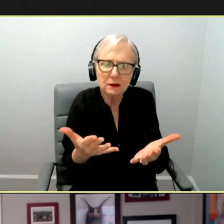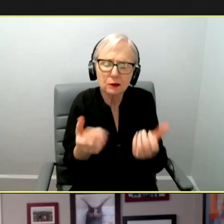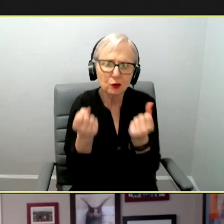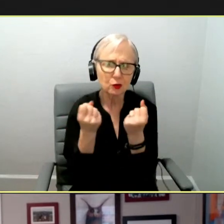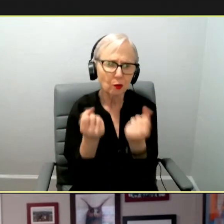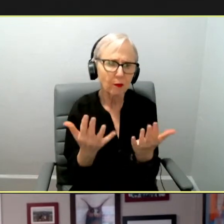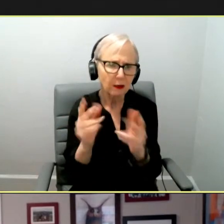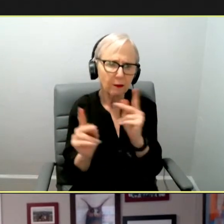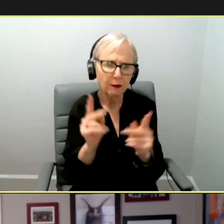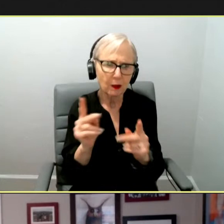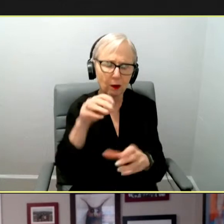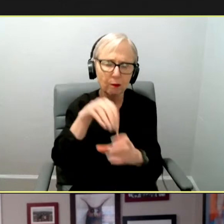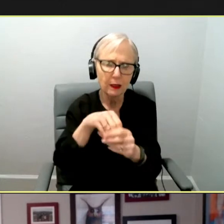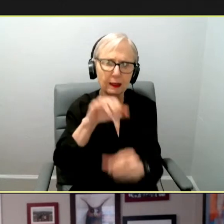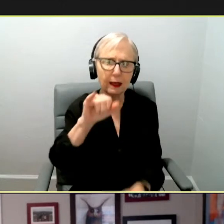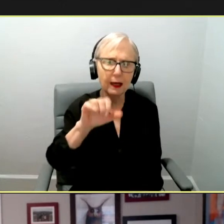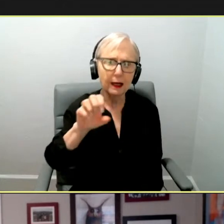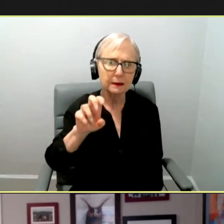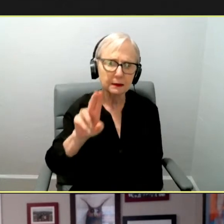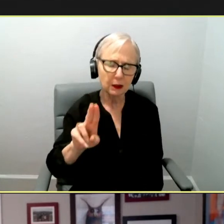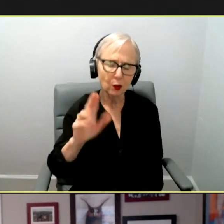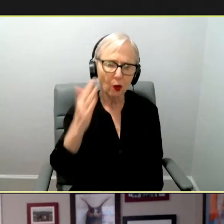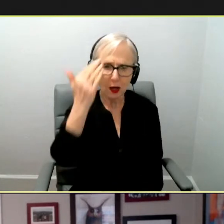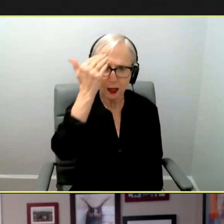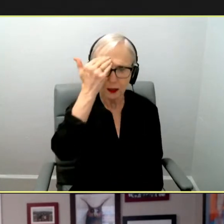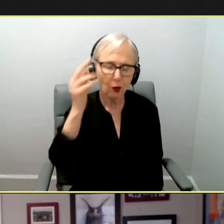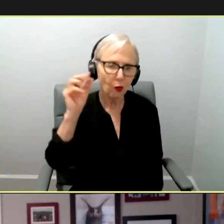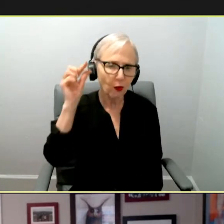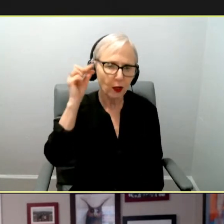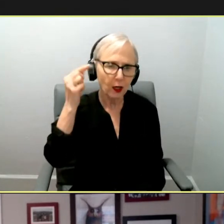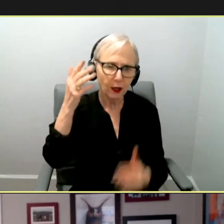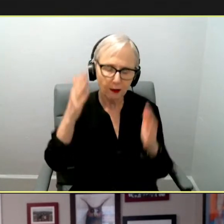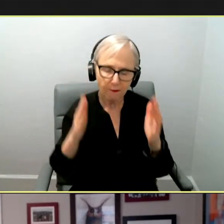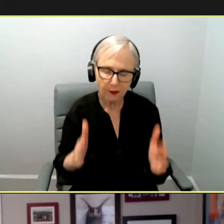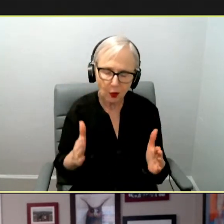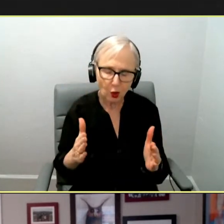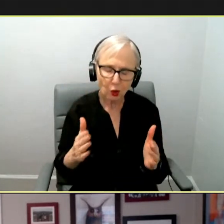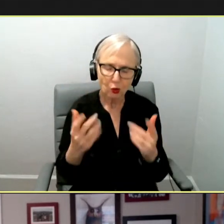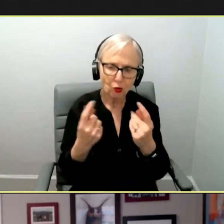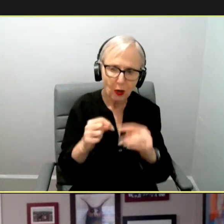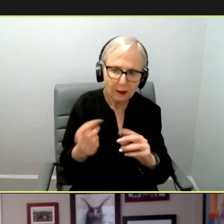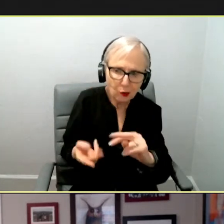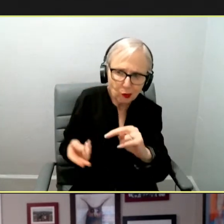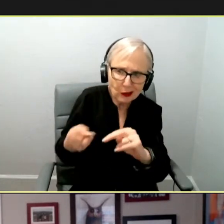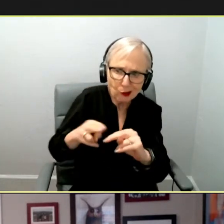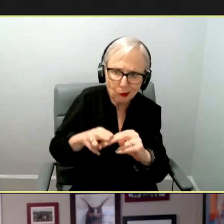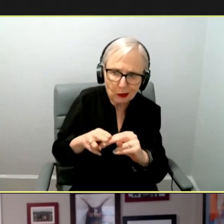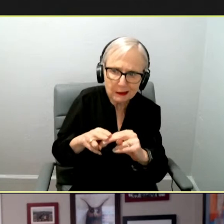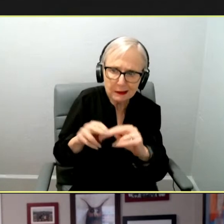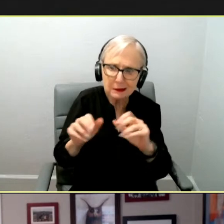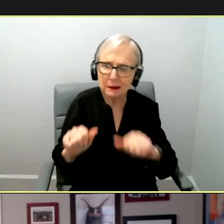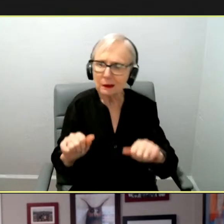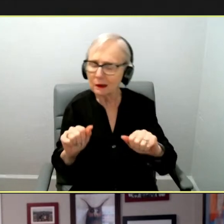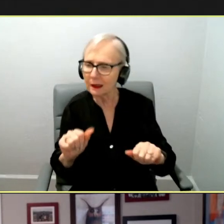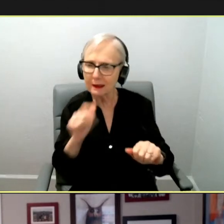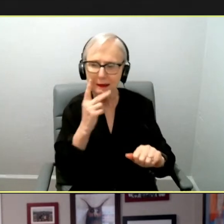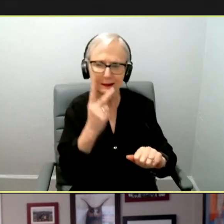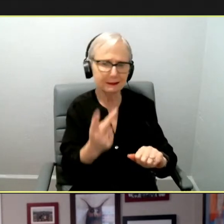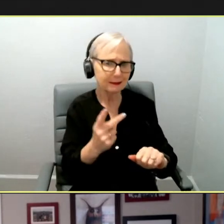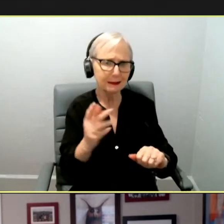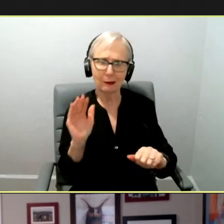that the governor put in some action to try to increase that capacity. Did that have any impact on this? Because it doesn't look like it